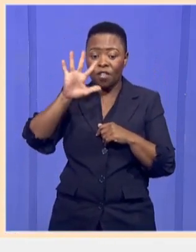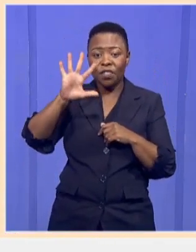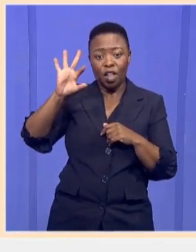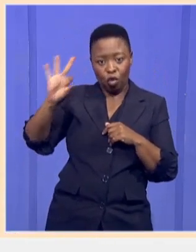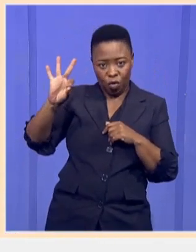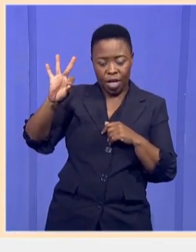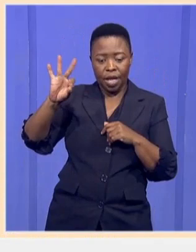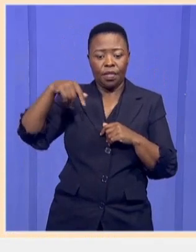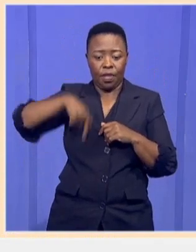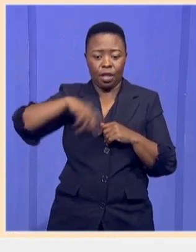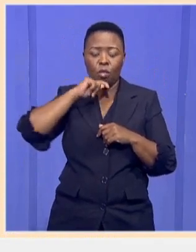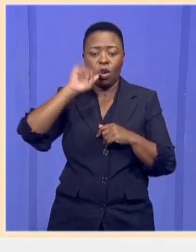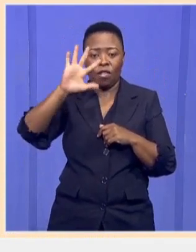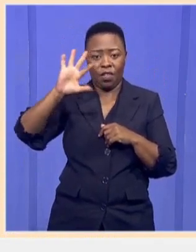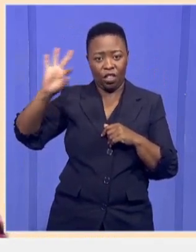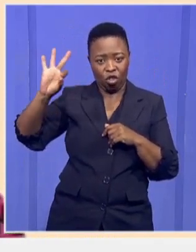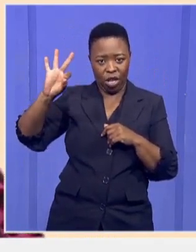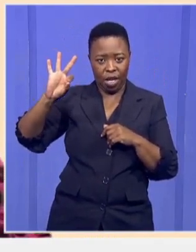53.